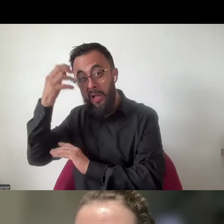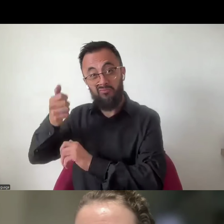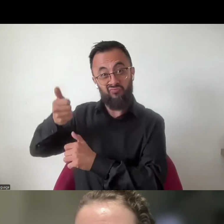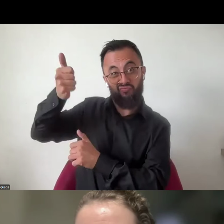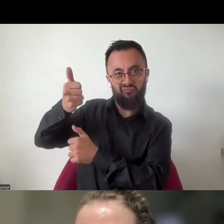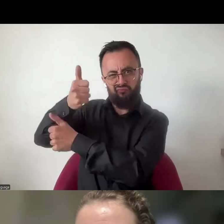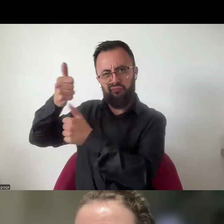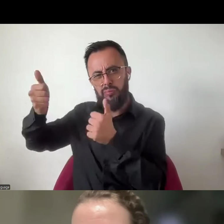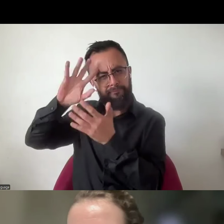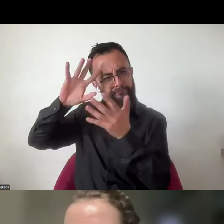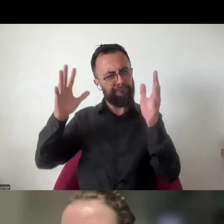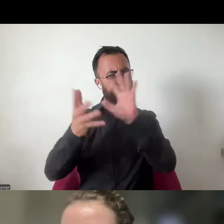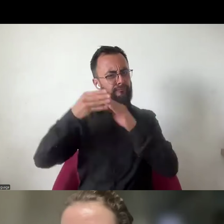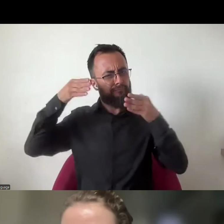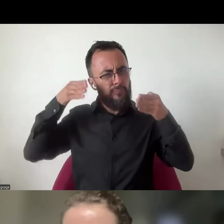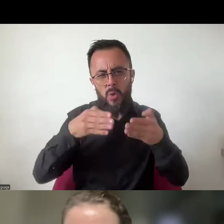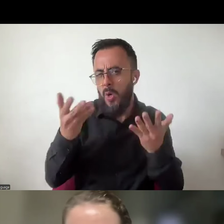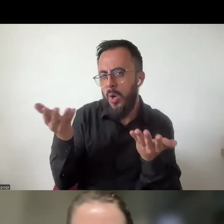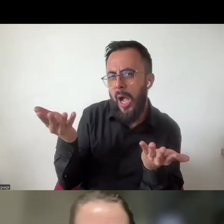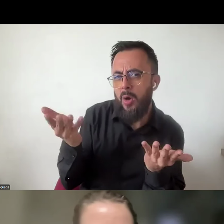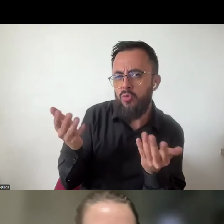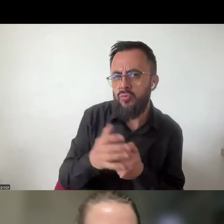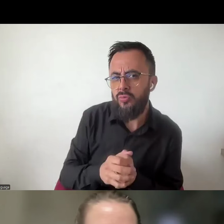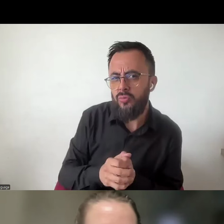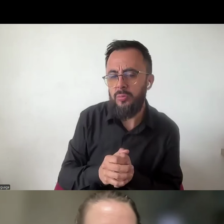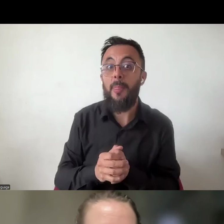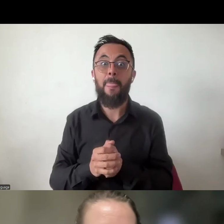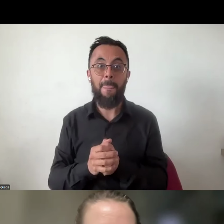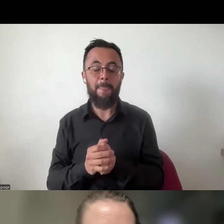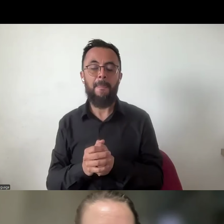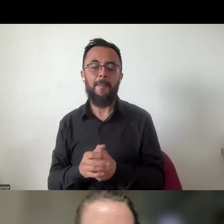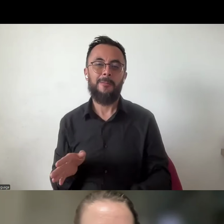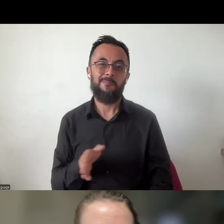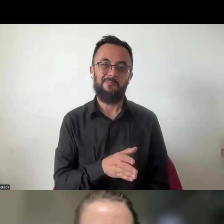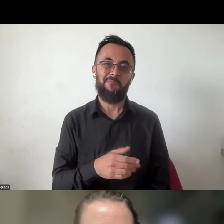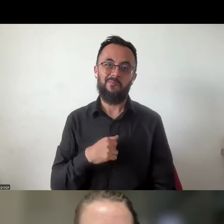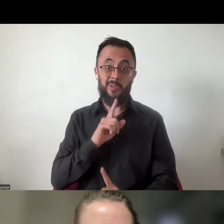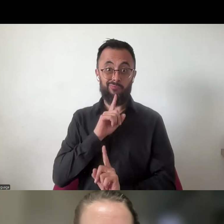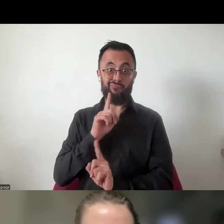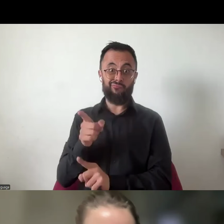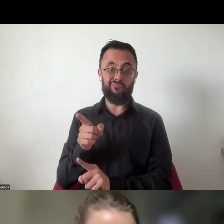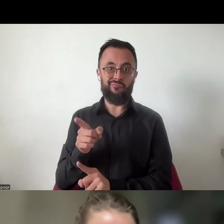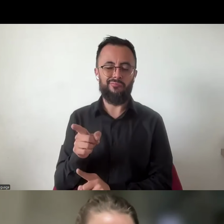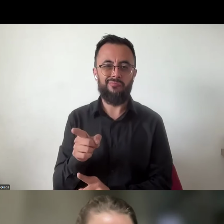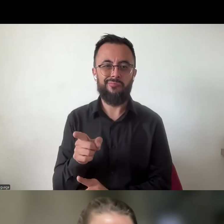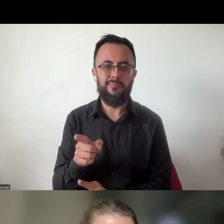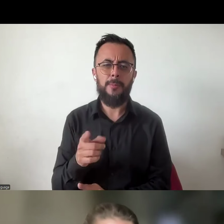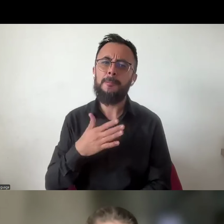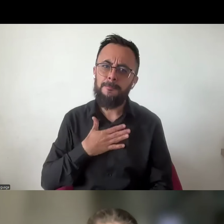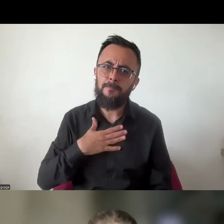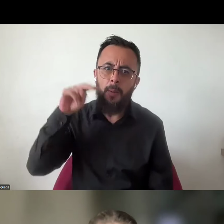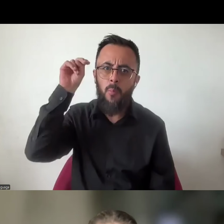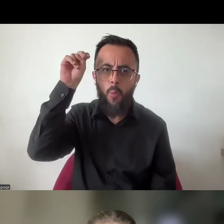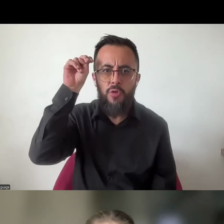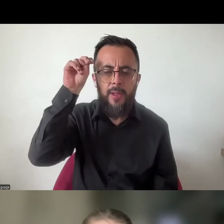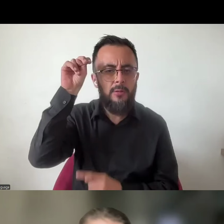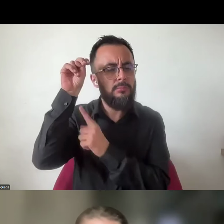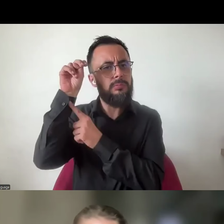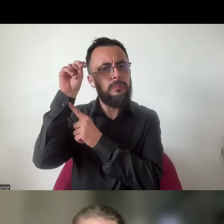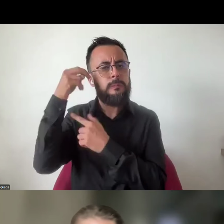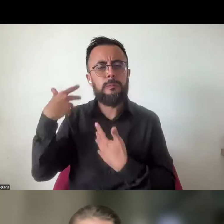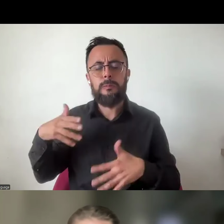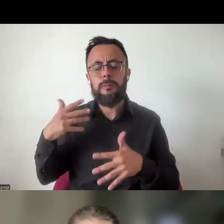Well, as I've actually mentioned, we actually relied very much on the power of evidence. That's why for us the logic was